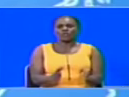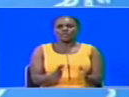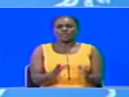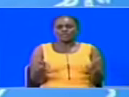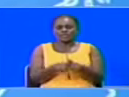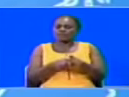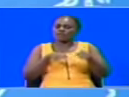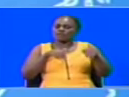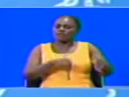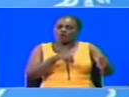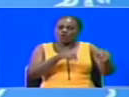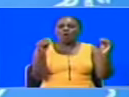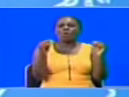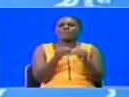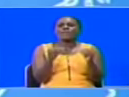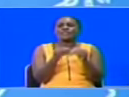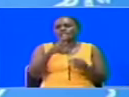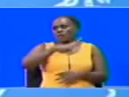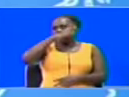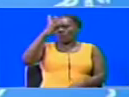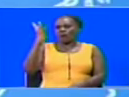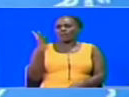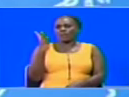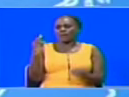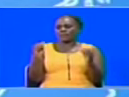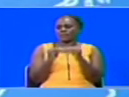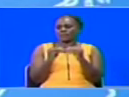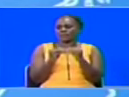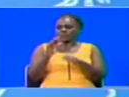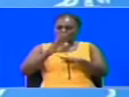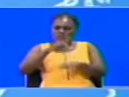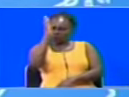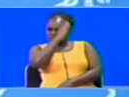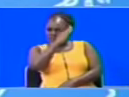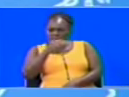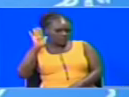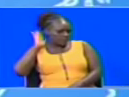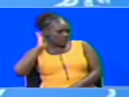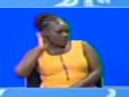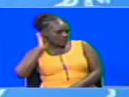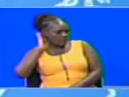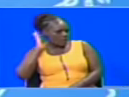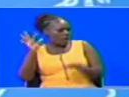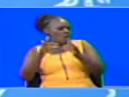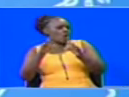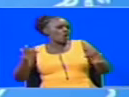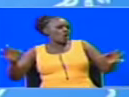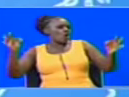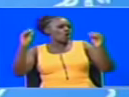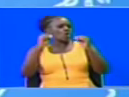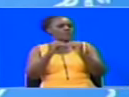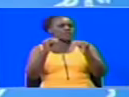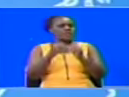also been following up on the latest developments in the party. Murimi, very good afternoon to you. We understand that there was a very long meeting yesterday